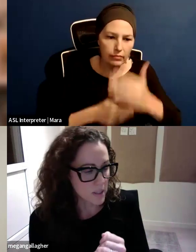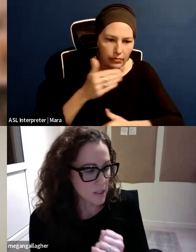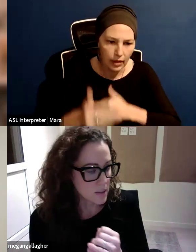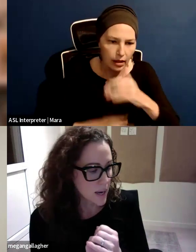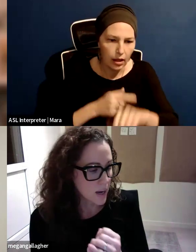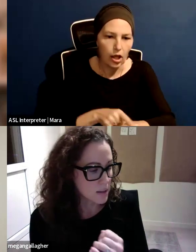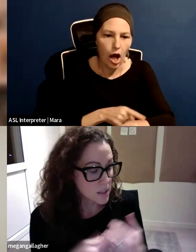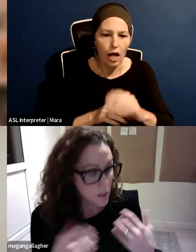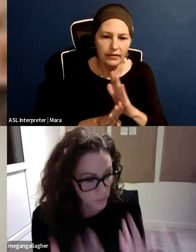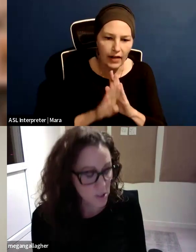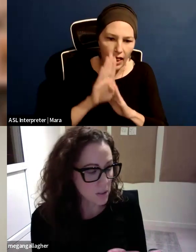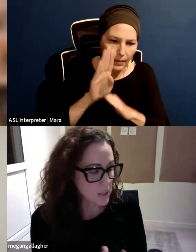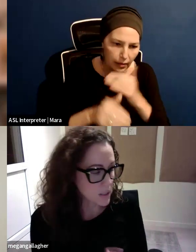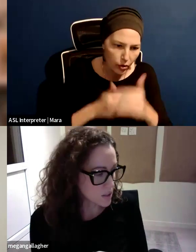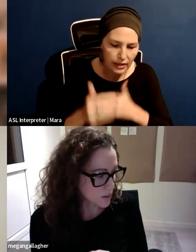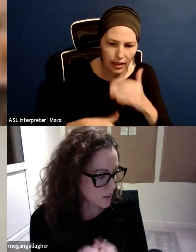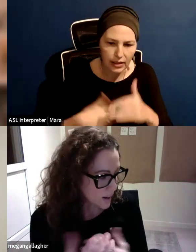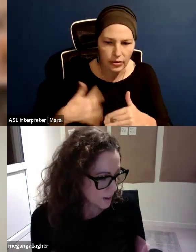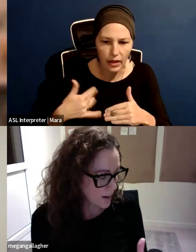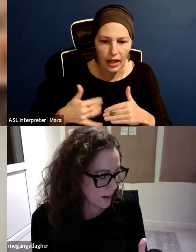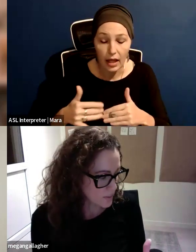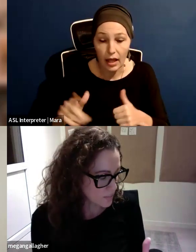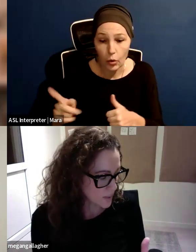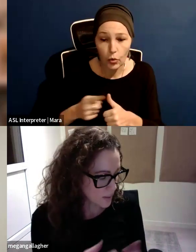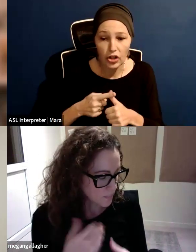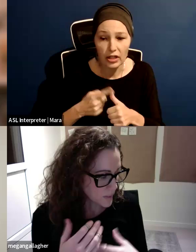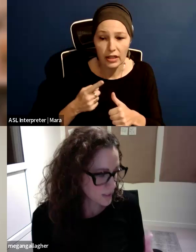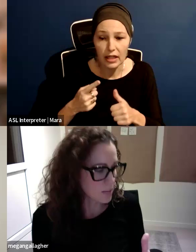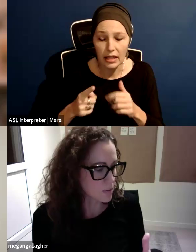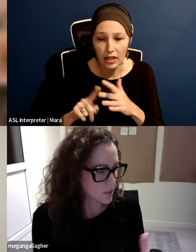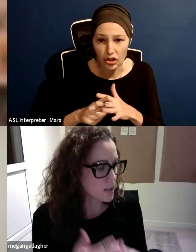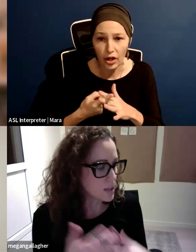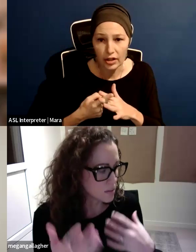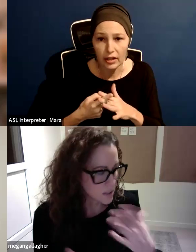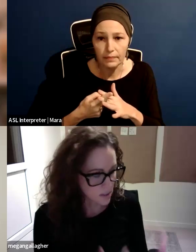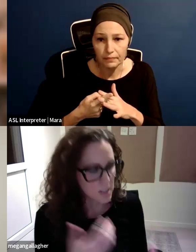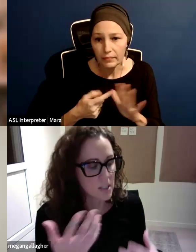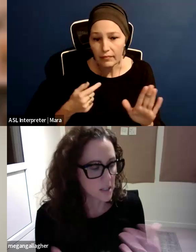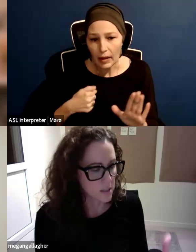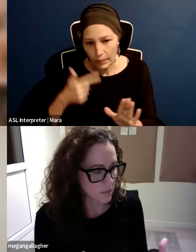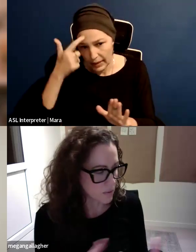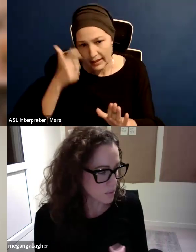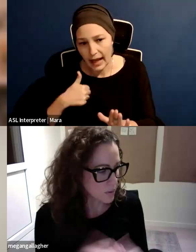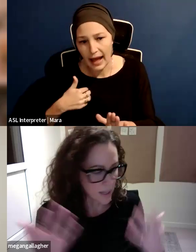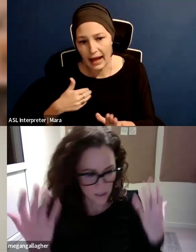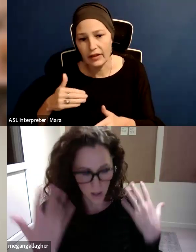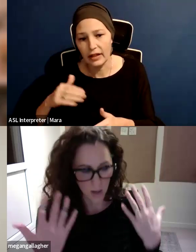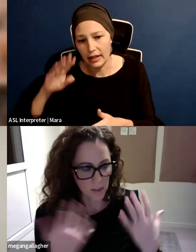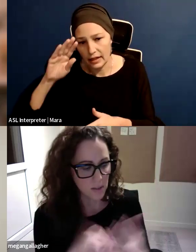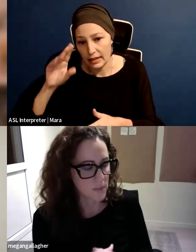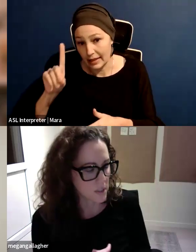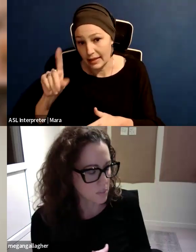development process. And originally it had started, I have a disabled son. He's autistic, he's nonverbal and